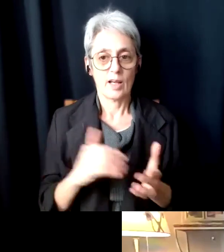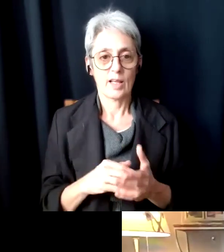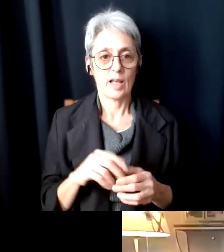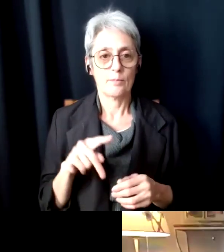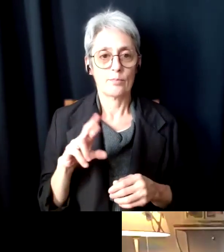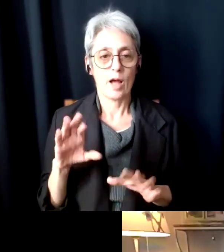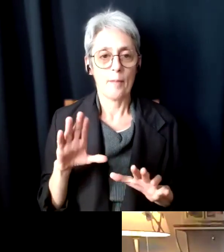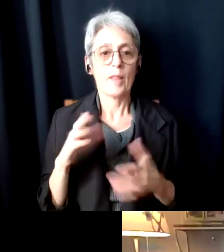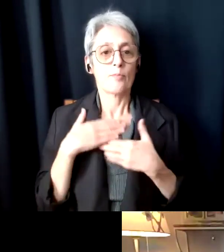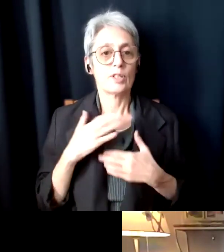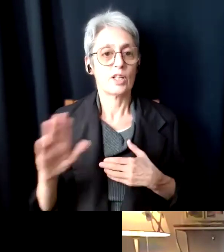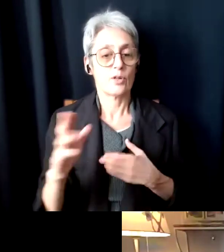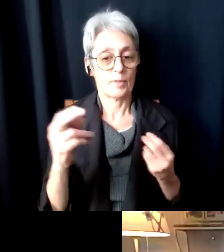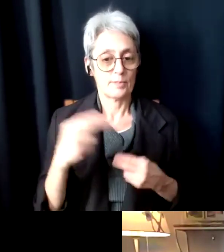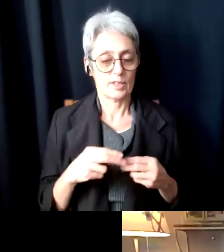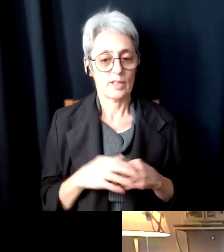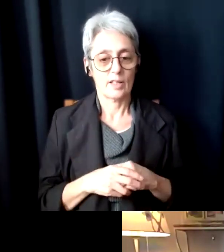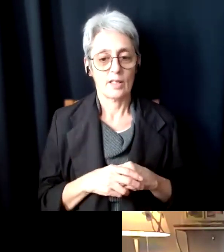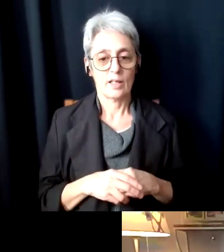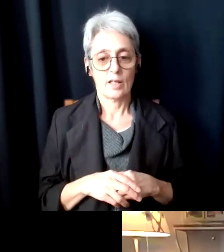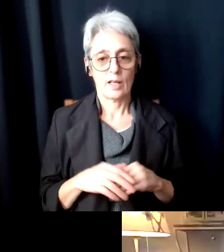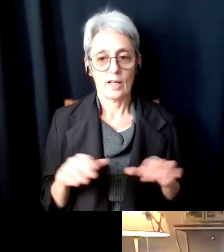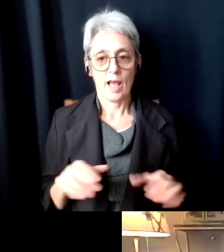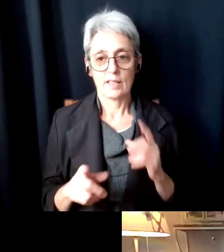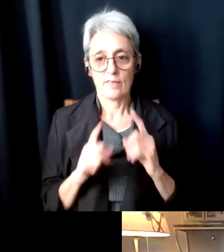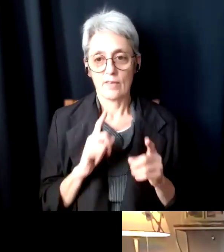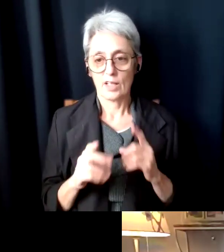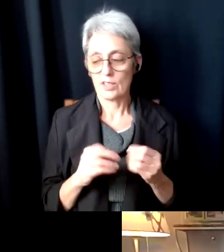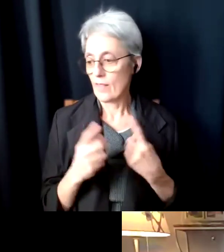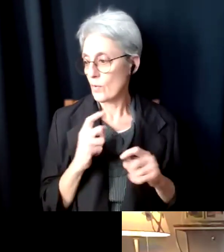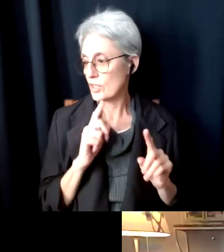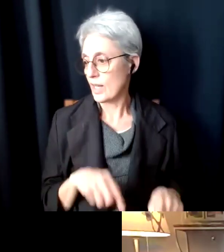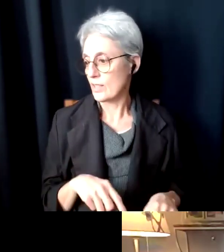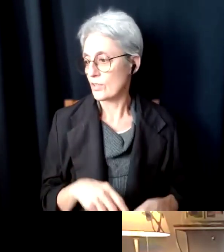participation and the active conversation in the question and answers. Thanks.